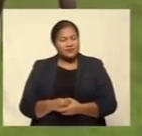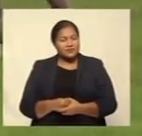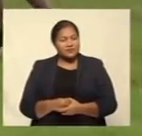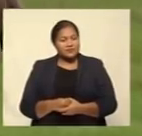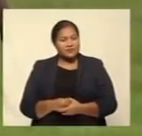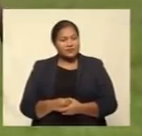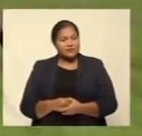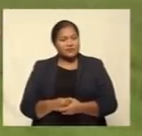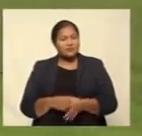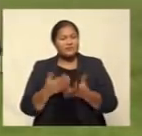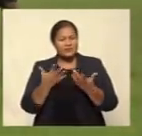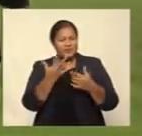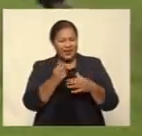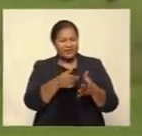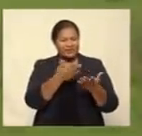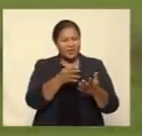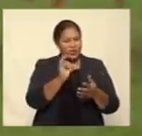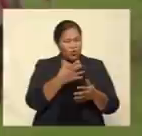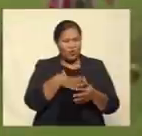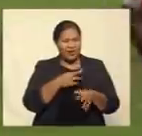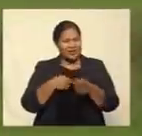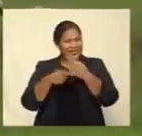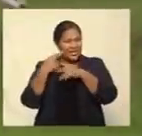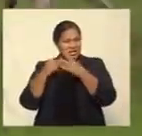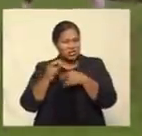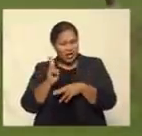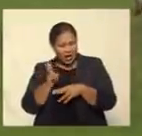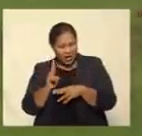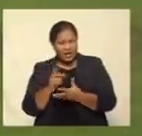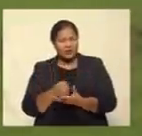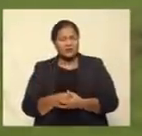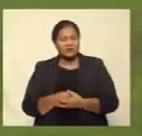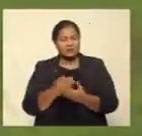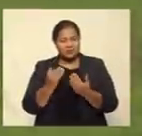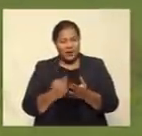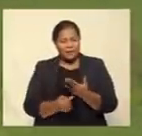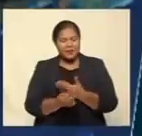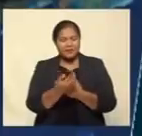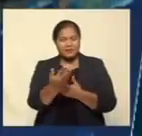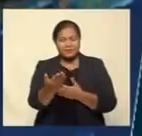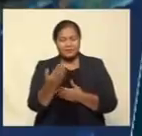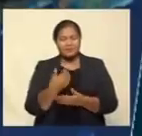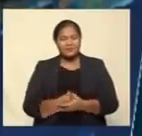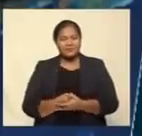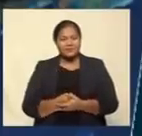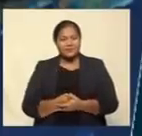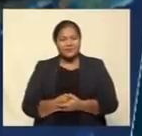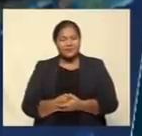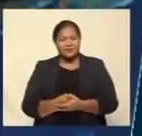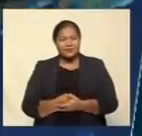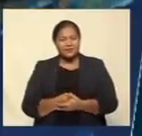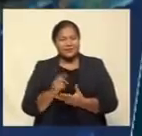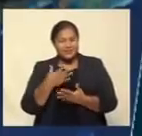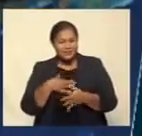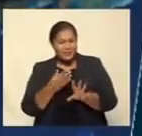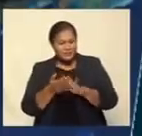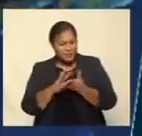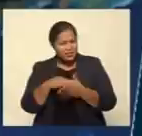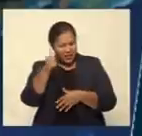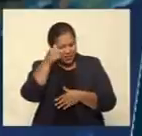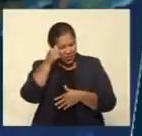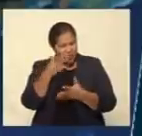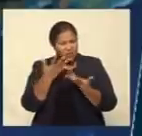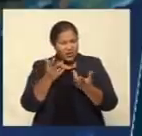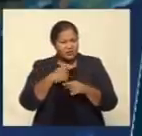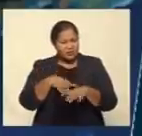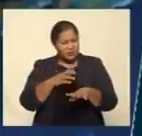The Delta Tigers do not want history to repeat. All my boys are really committed because they know what it takes to be on top,